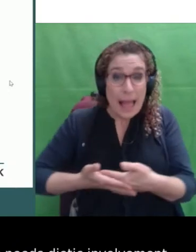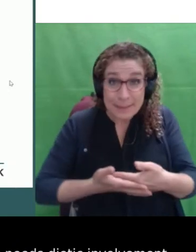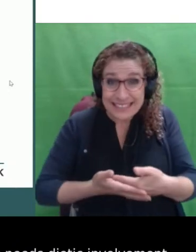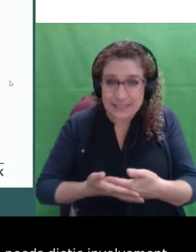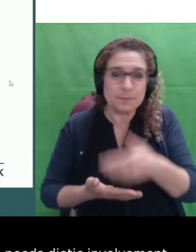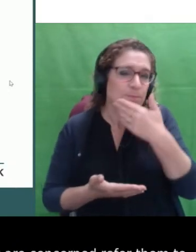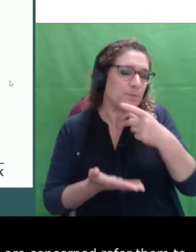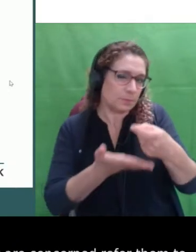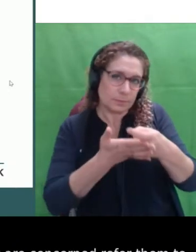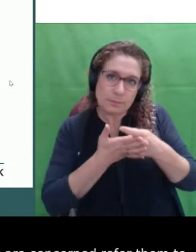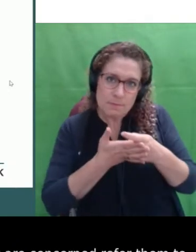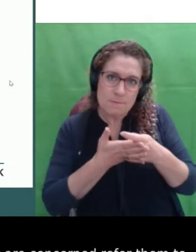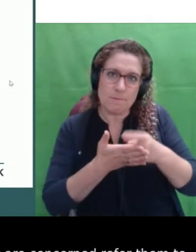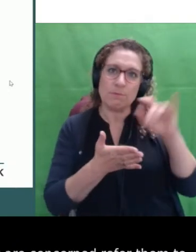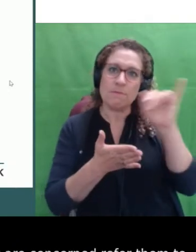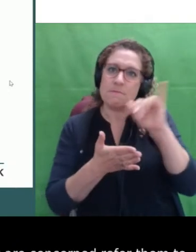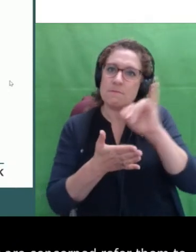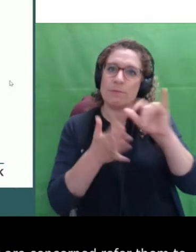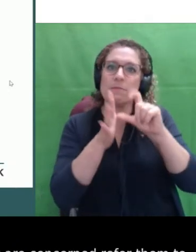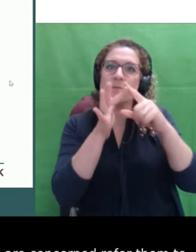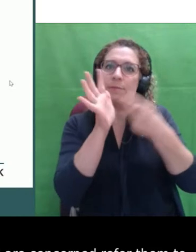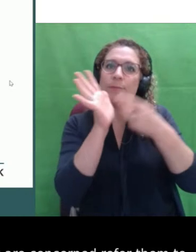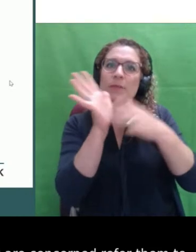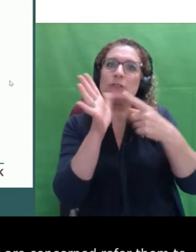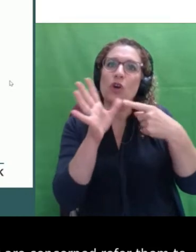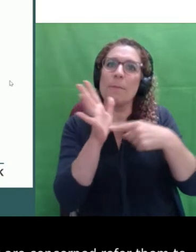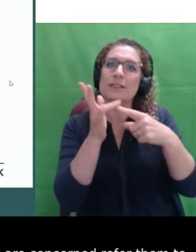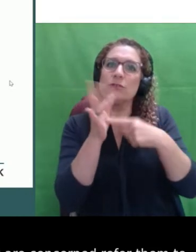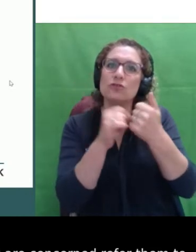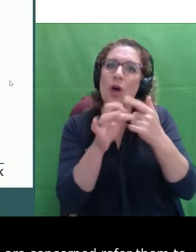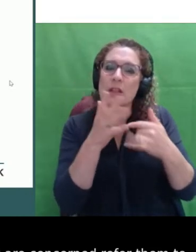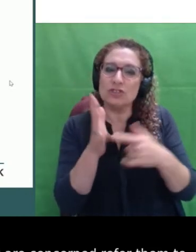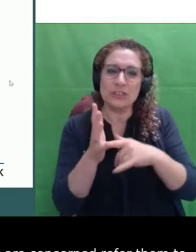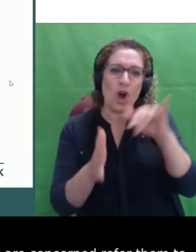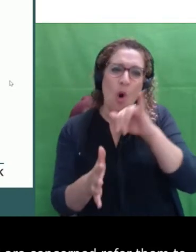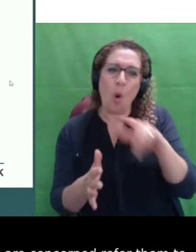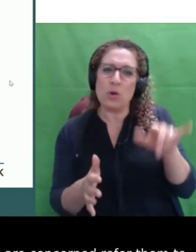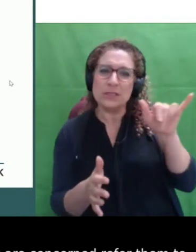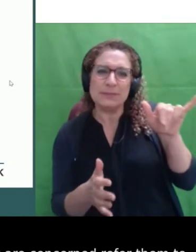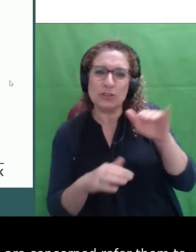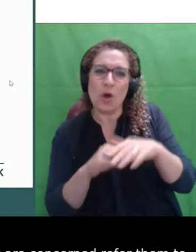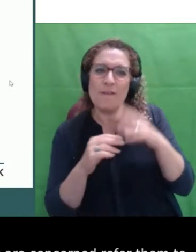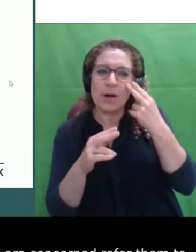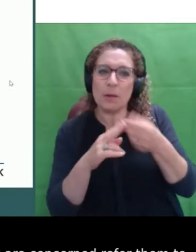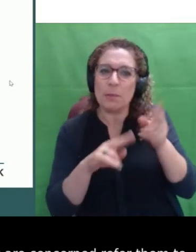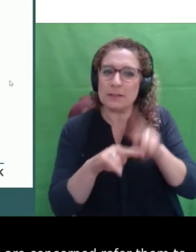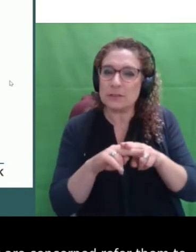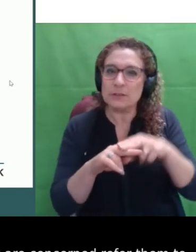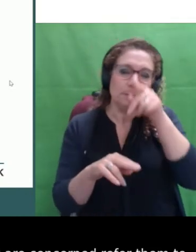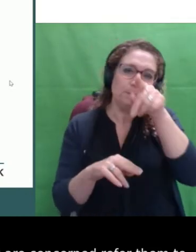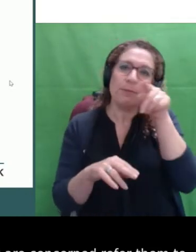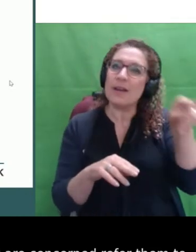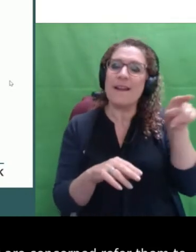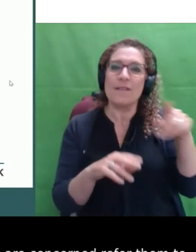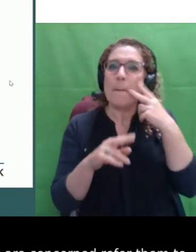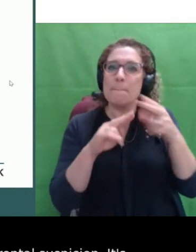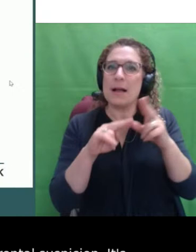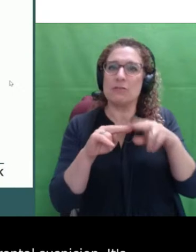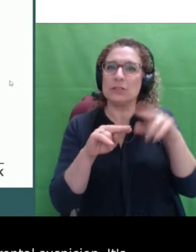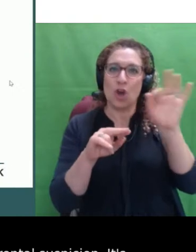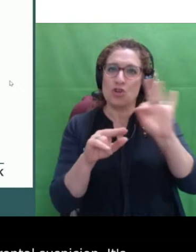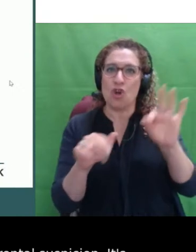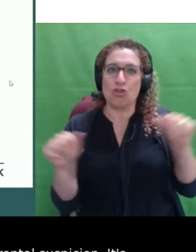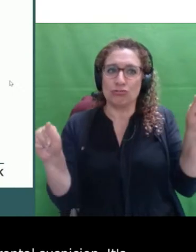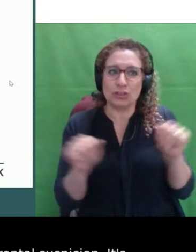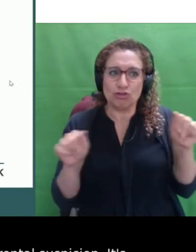dermatologist and parental suspicion so as i've said it's important to make sure children aren't having restrictive diets so sometimes it's just